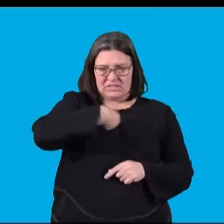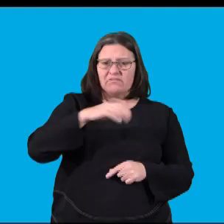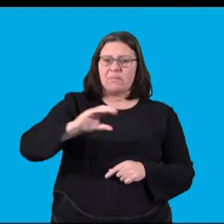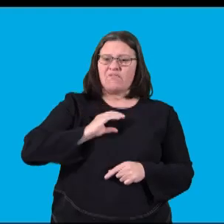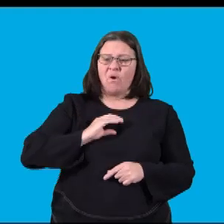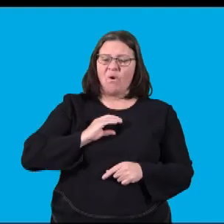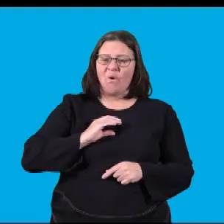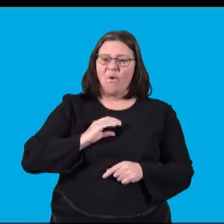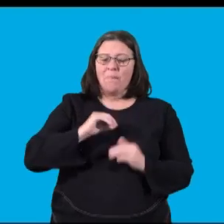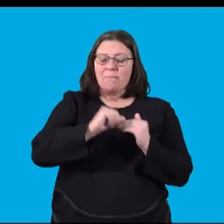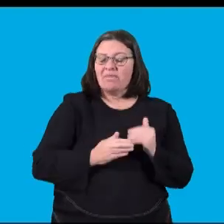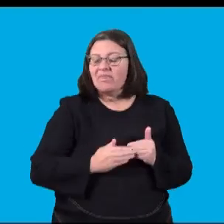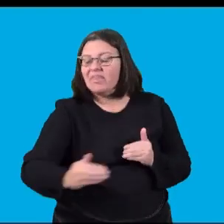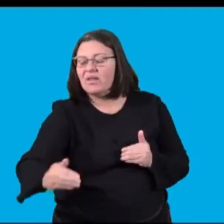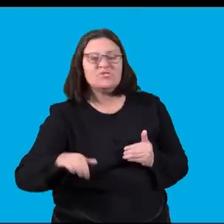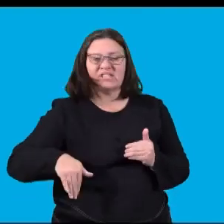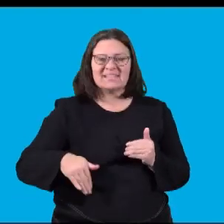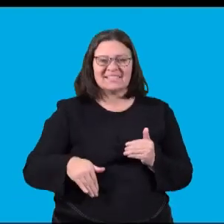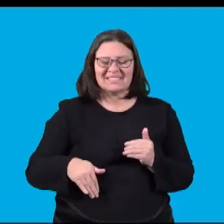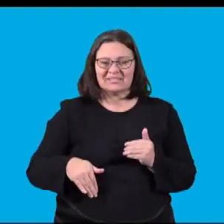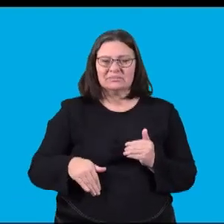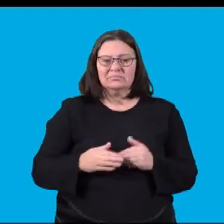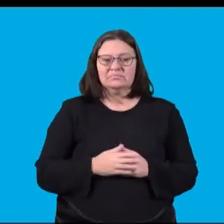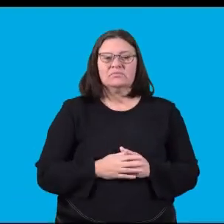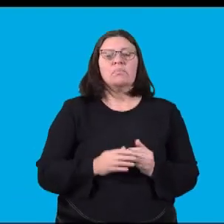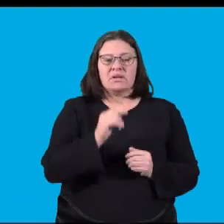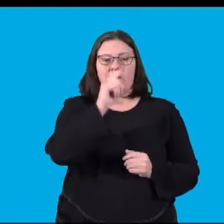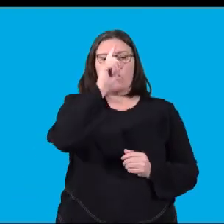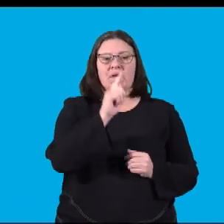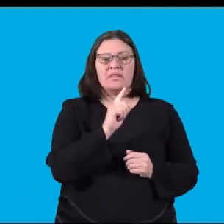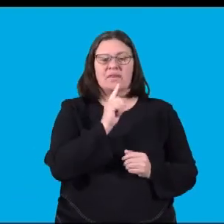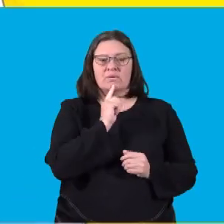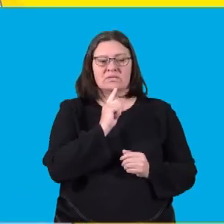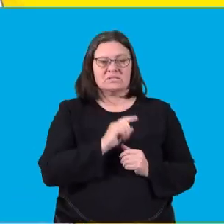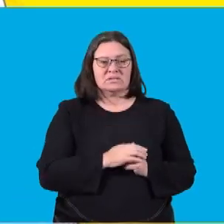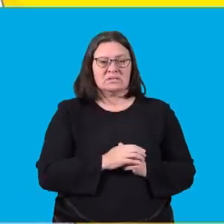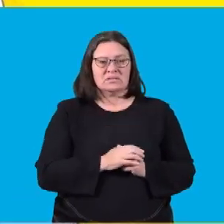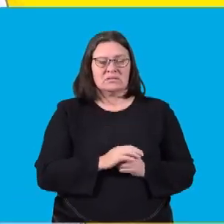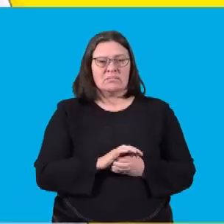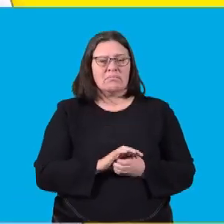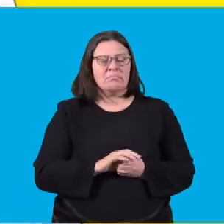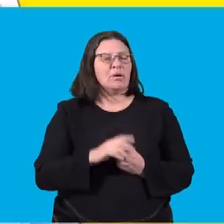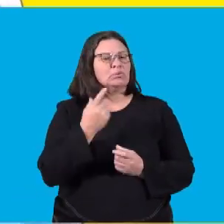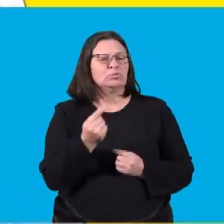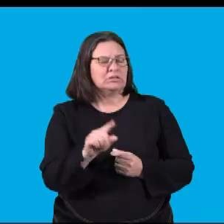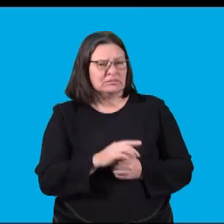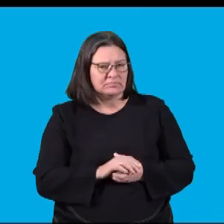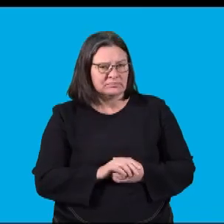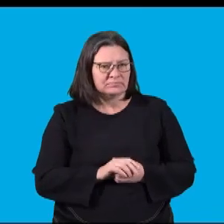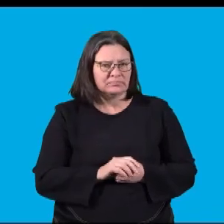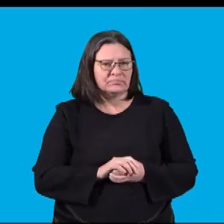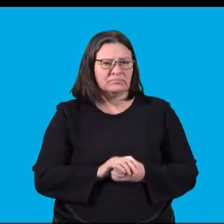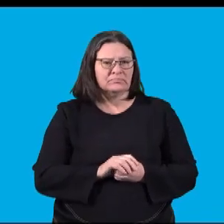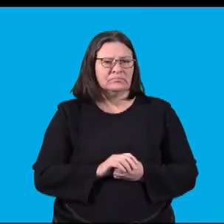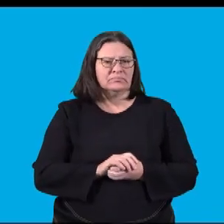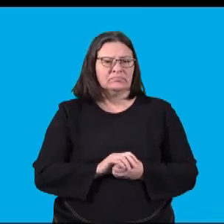rent income has been received in advance, and that is 1,000. What do I do? Here's the answer.